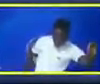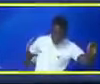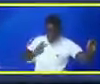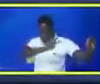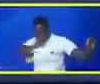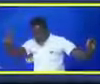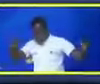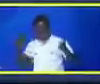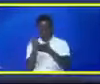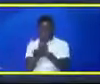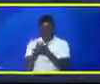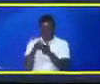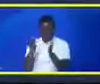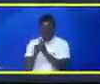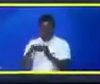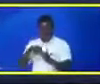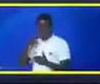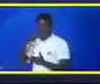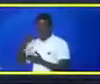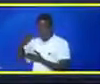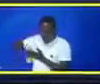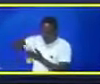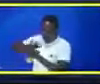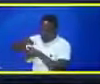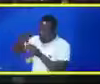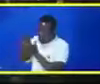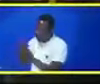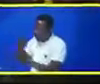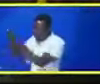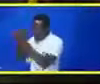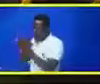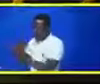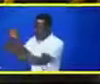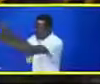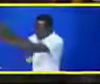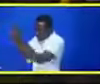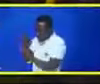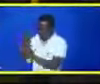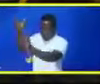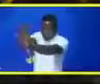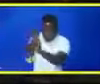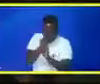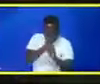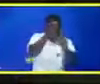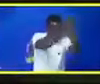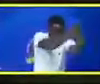Ghana, I gravitate your helpers towards your destiny.